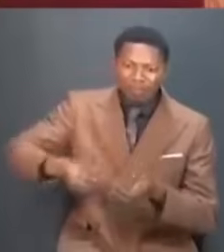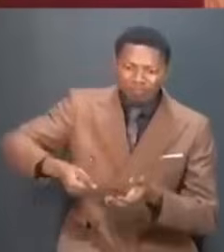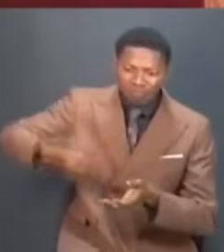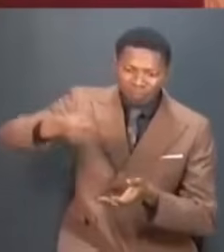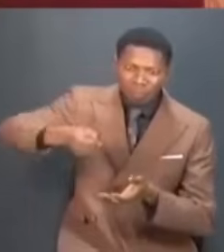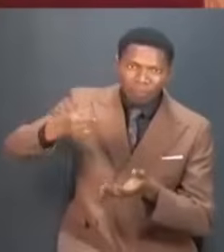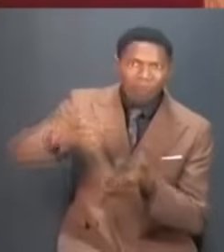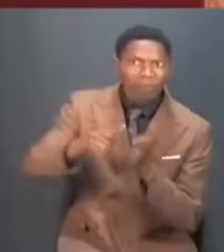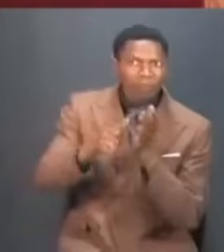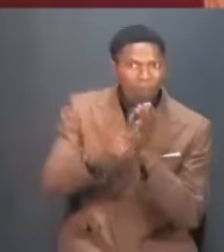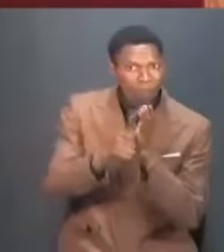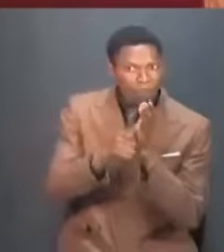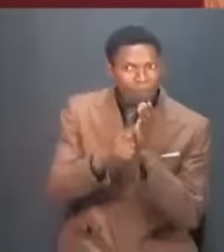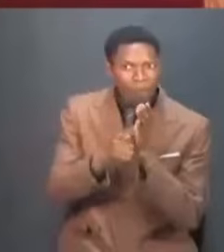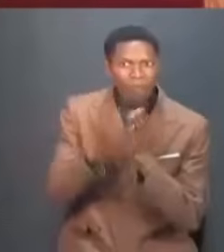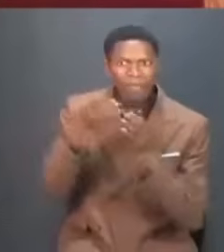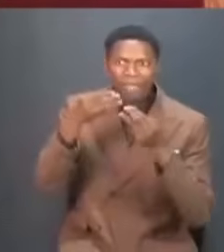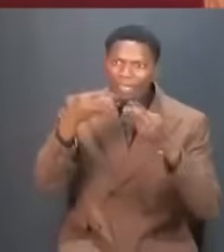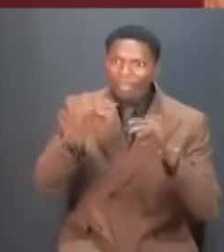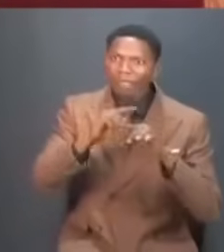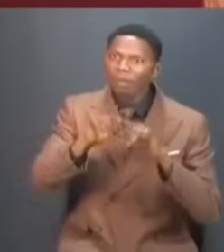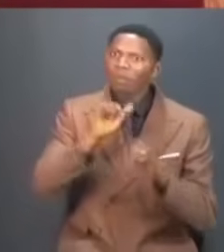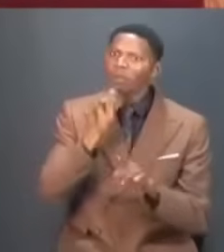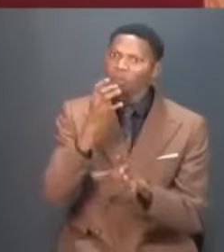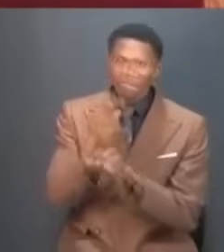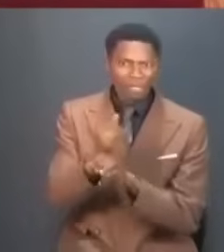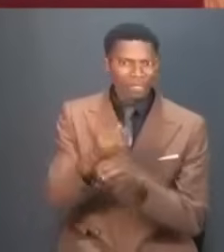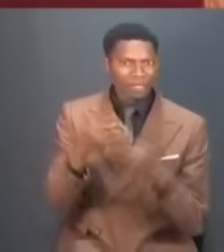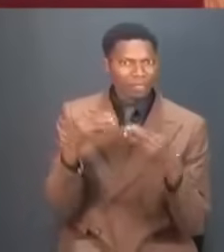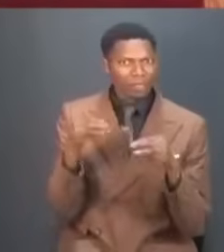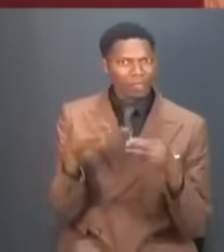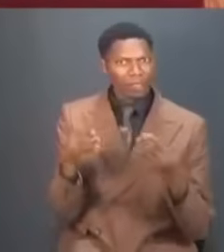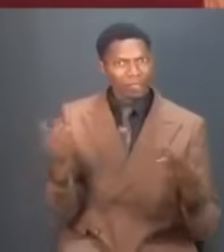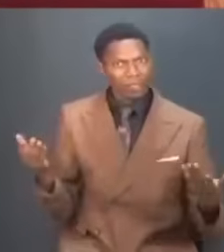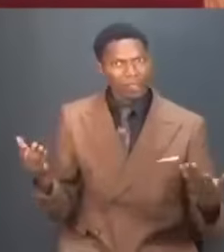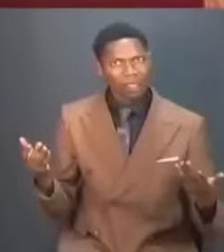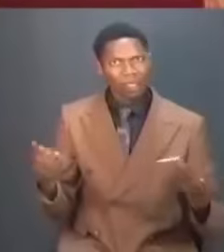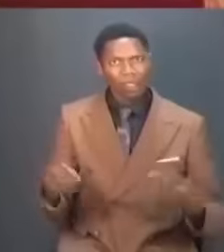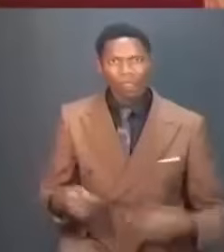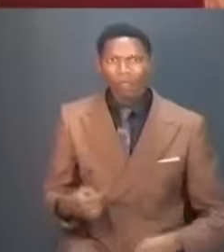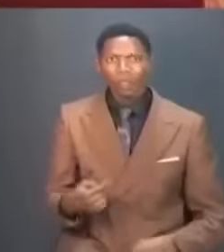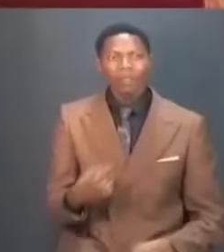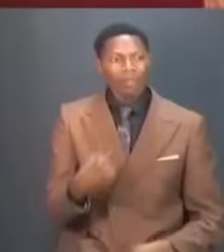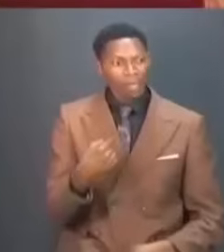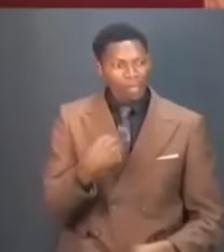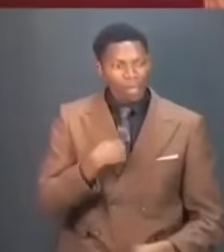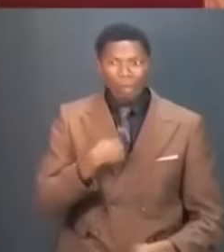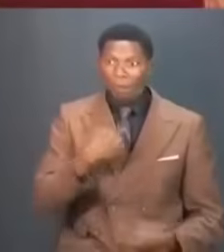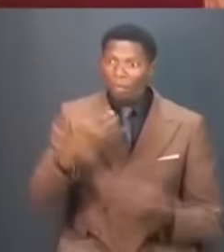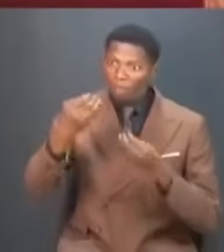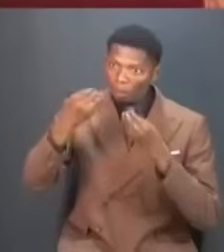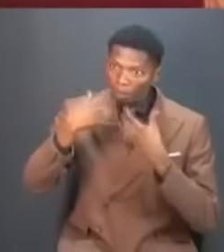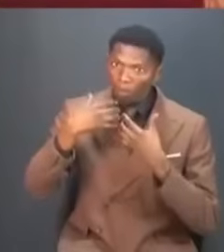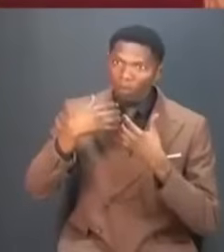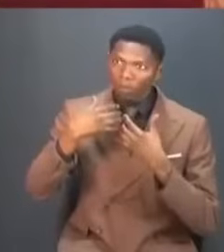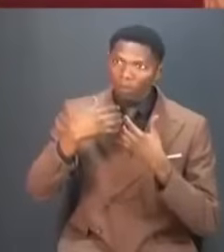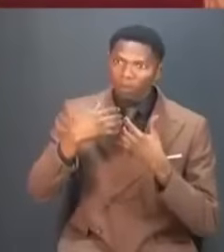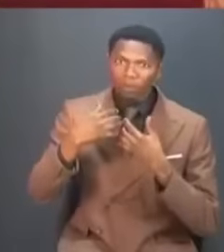market, and he's not getting market. In fact, I've even been told,